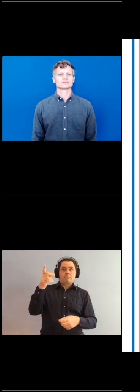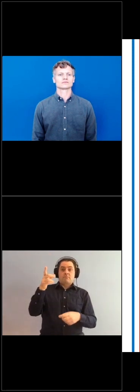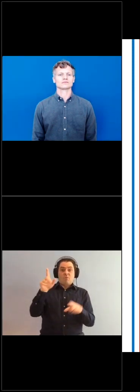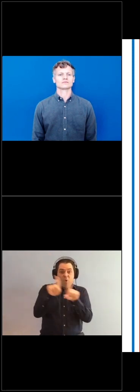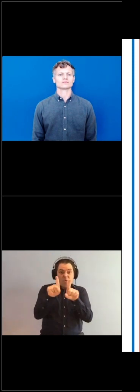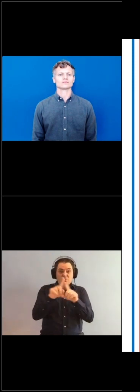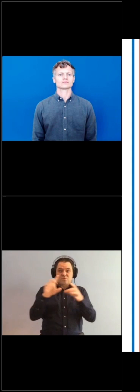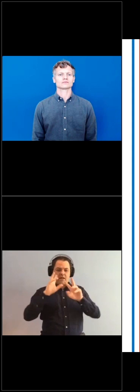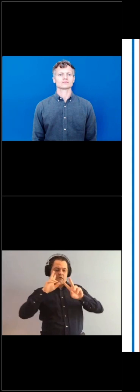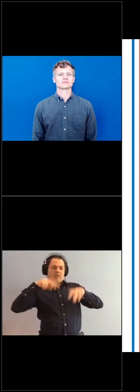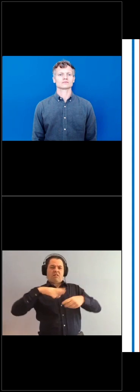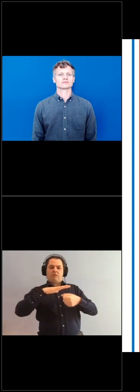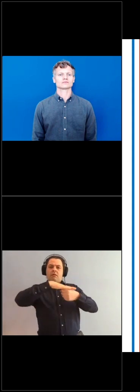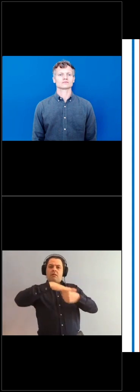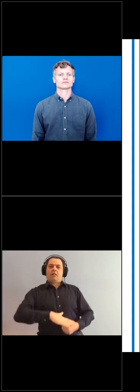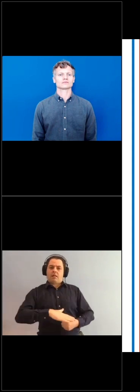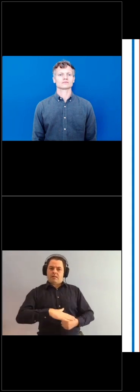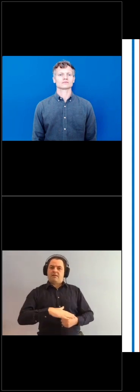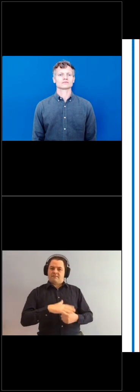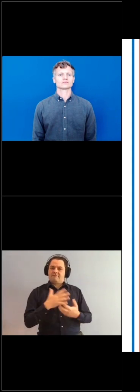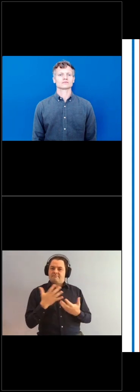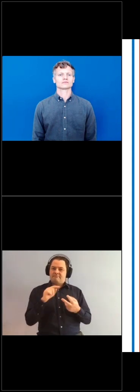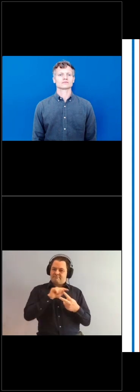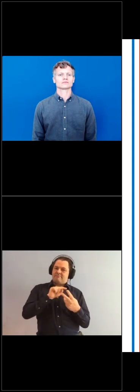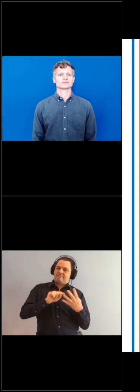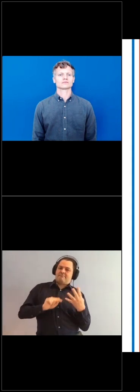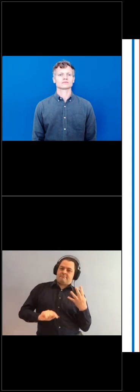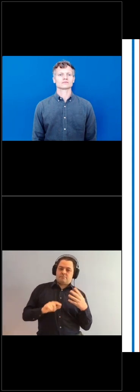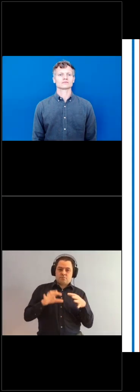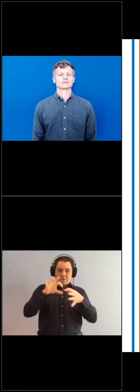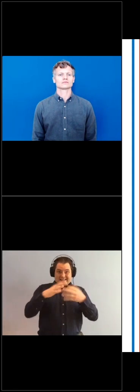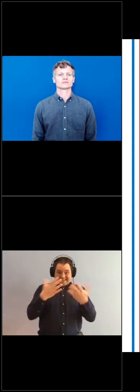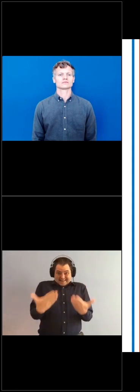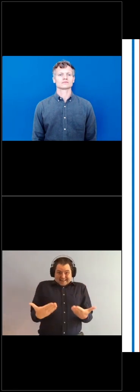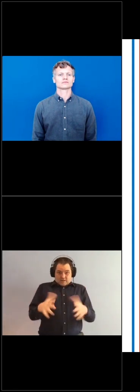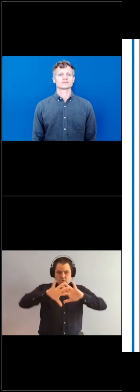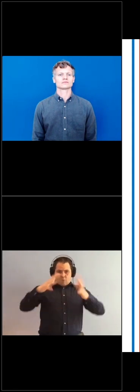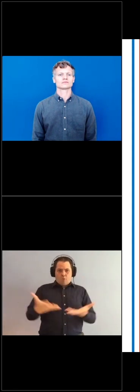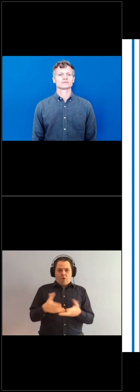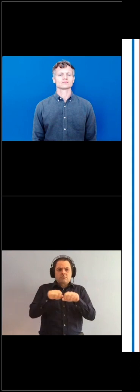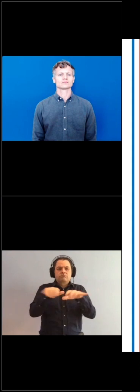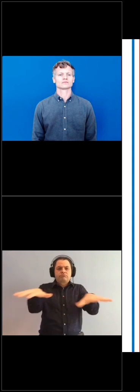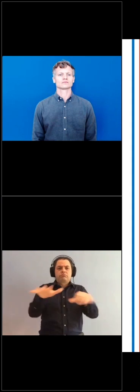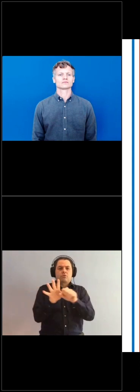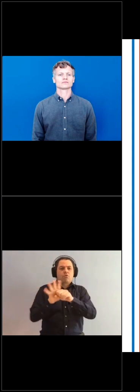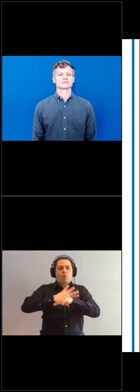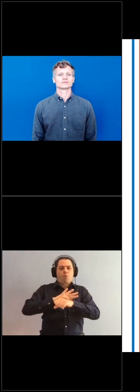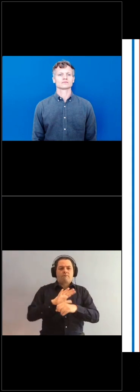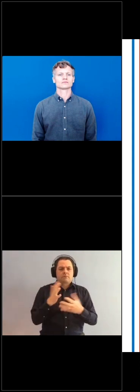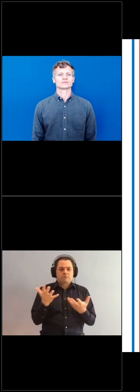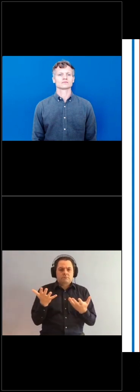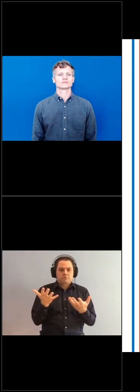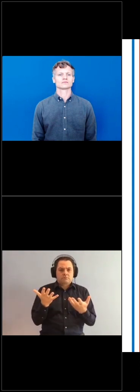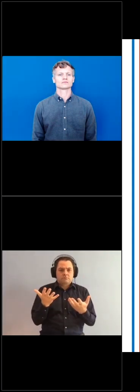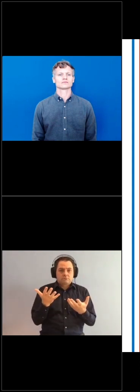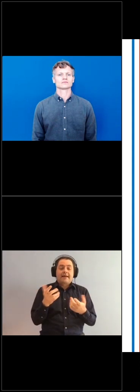explaining. So what are those risks, particularly within the COVID situation? So first of all, there's an increased risk of